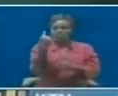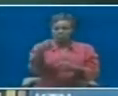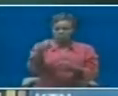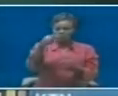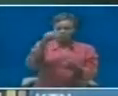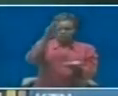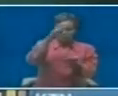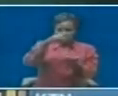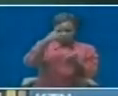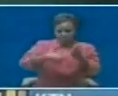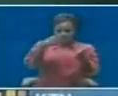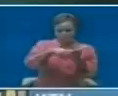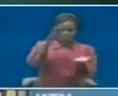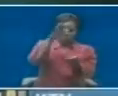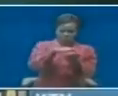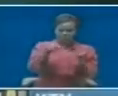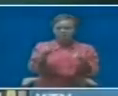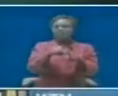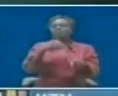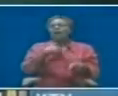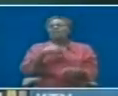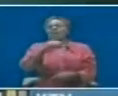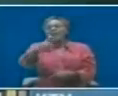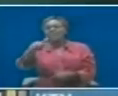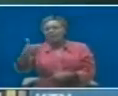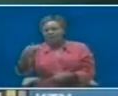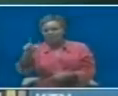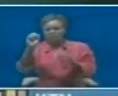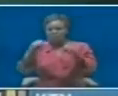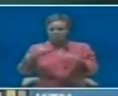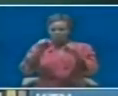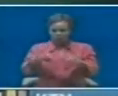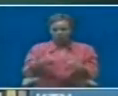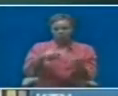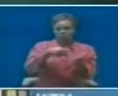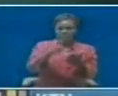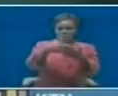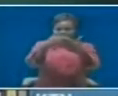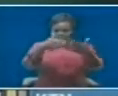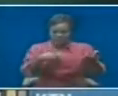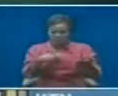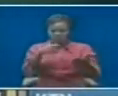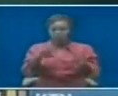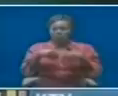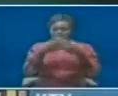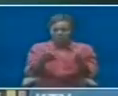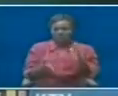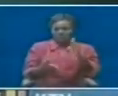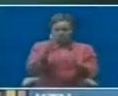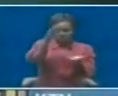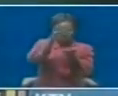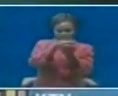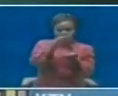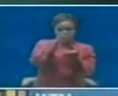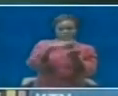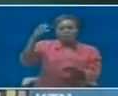adjustments. The other input costs which have already gone into and which need to be recovered before you respond to an immediate drop